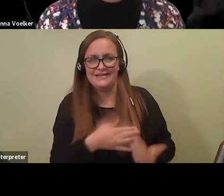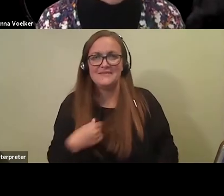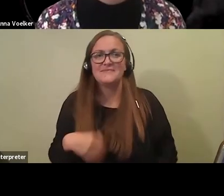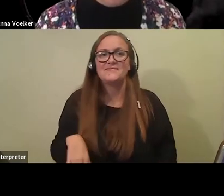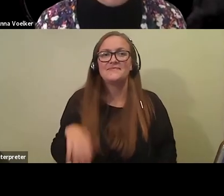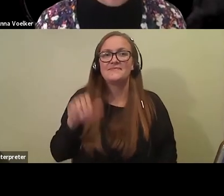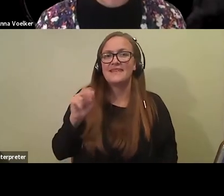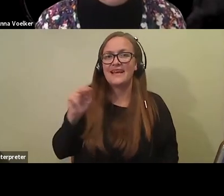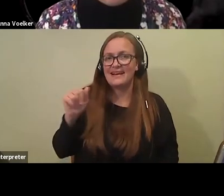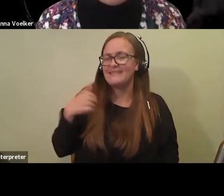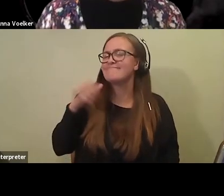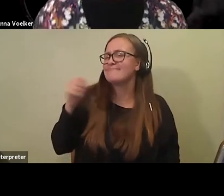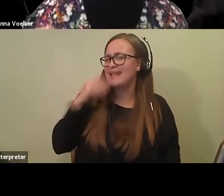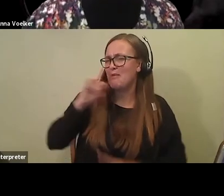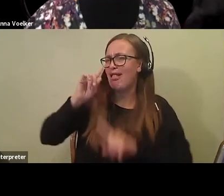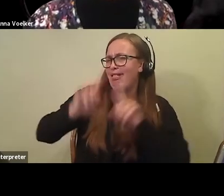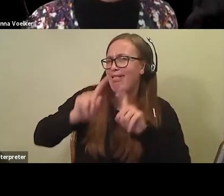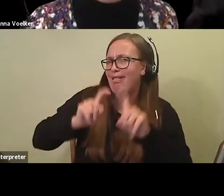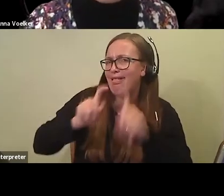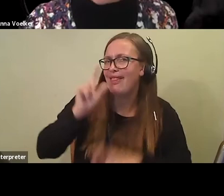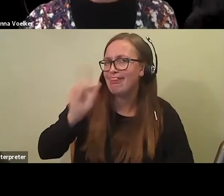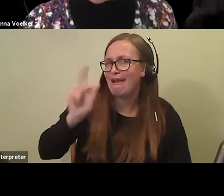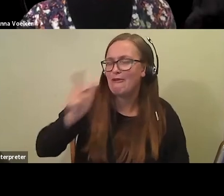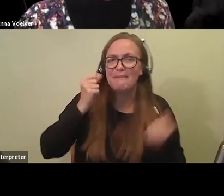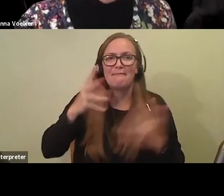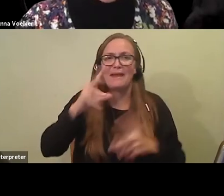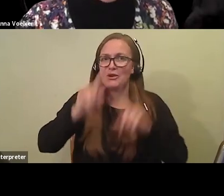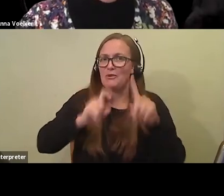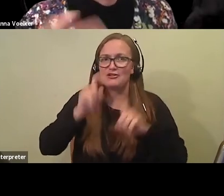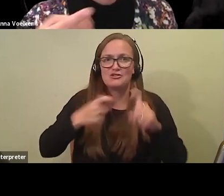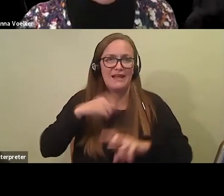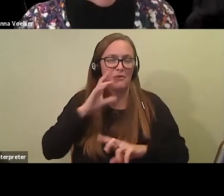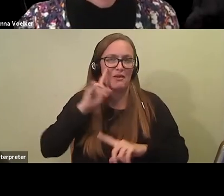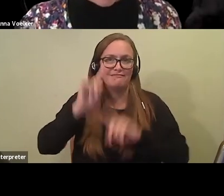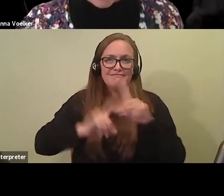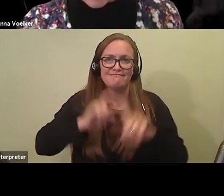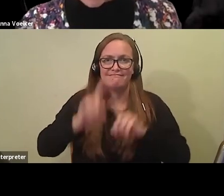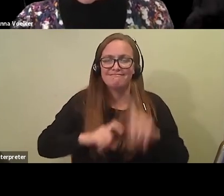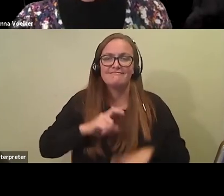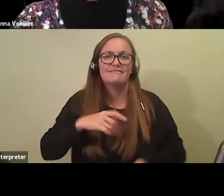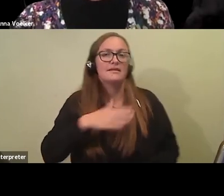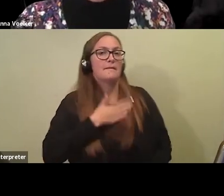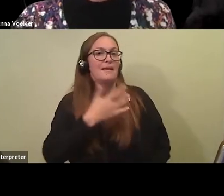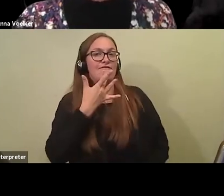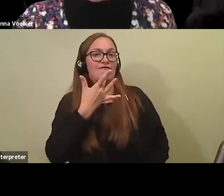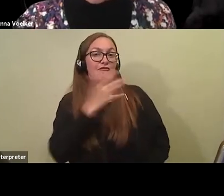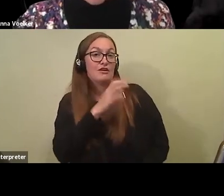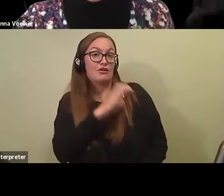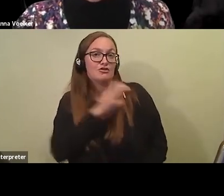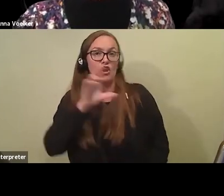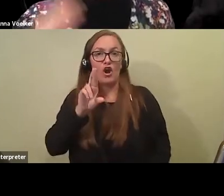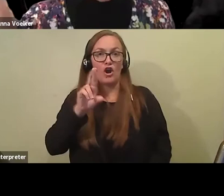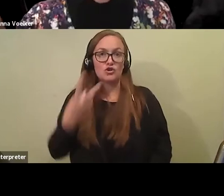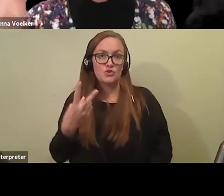grilling you on that a little bit later. So I have a lot of laser questions lined up. My favorite character is R2-D2.